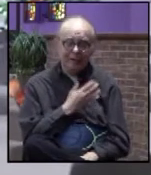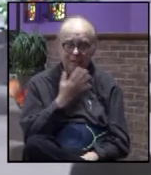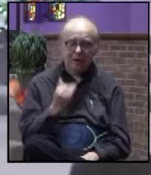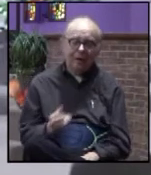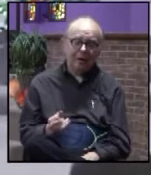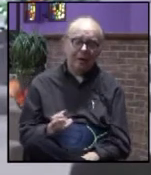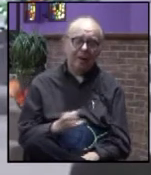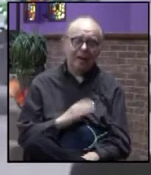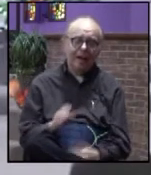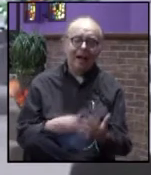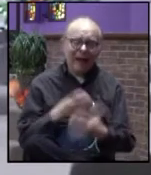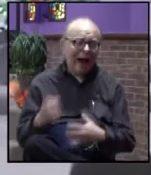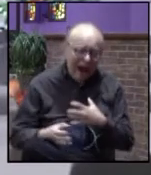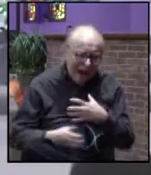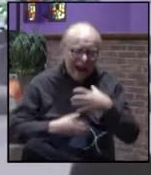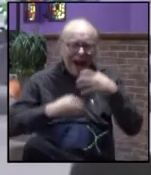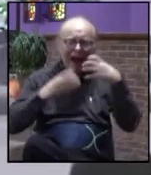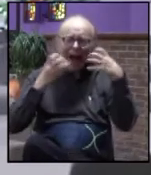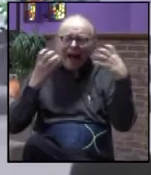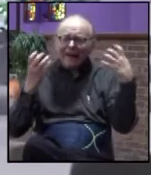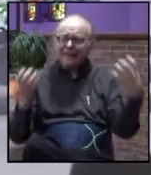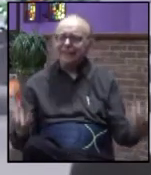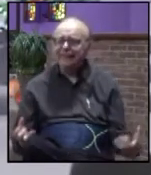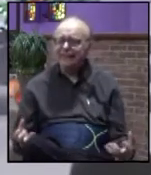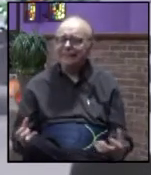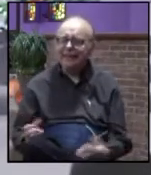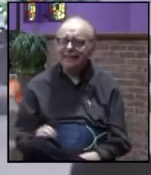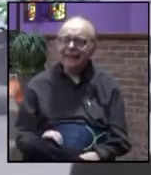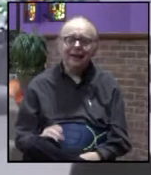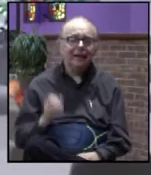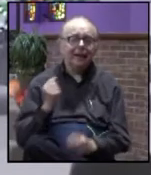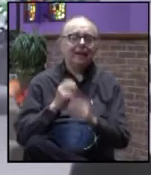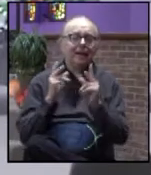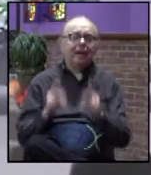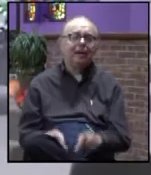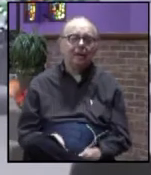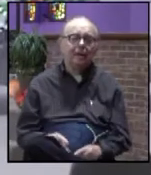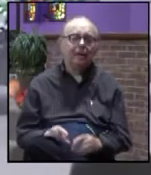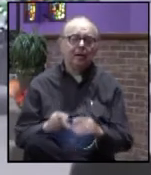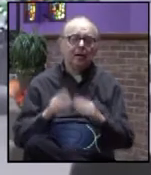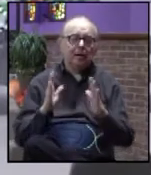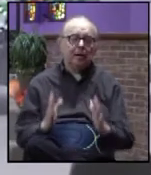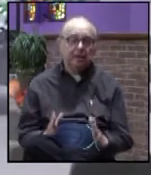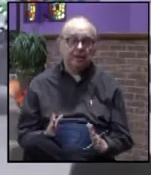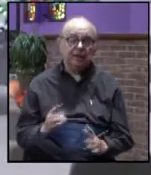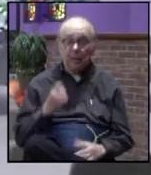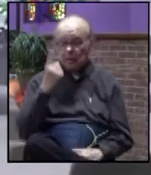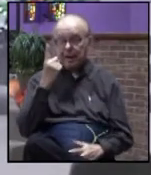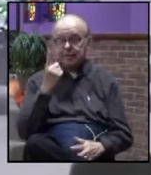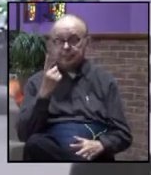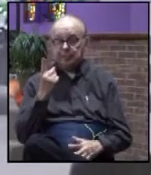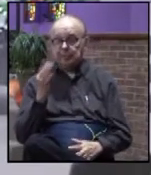because all they heard was, ah! And everybody in the house is awake by now.